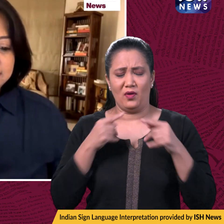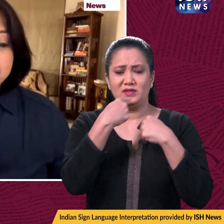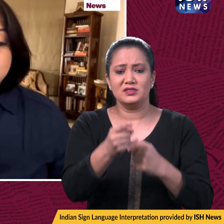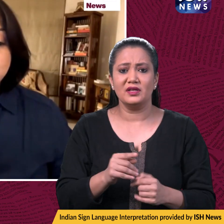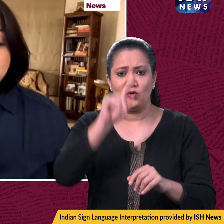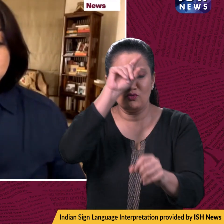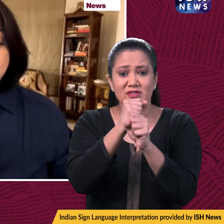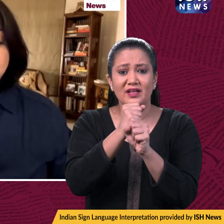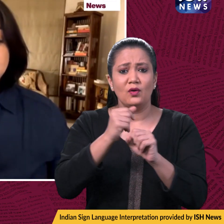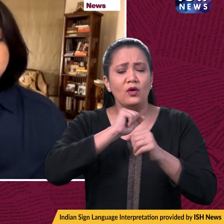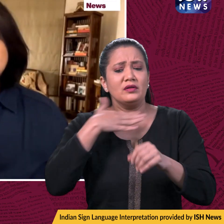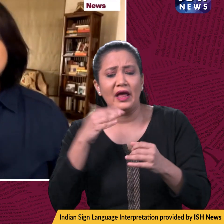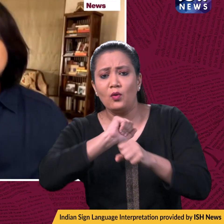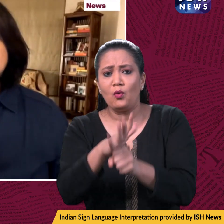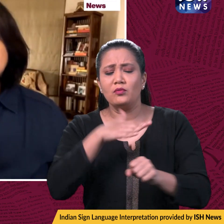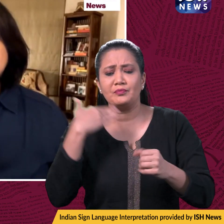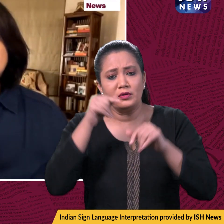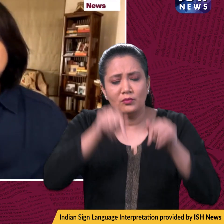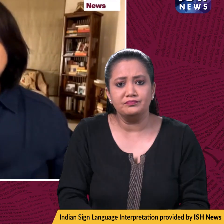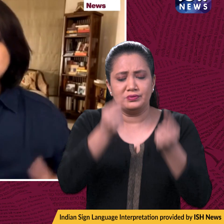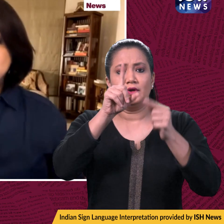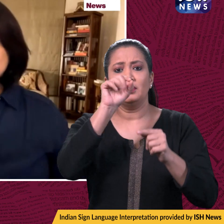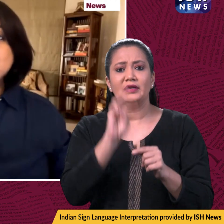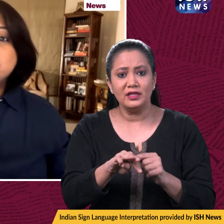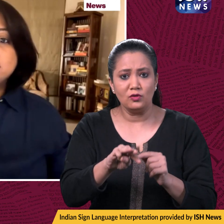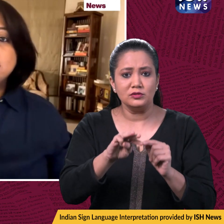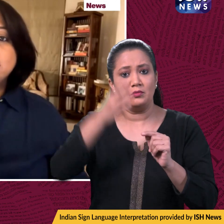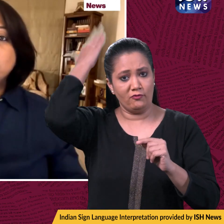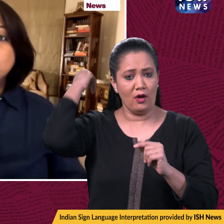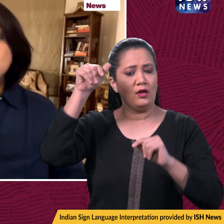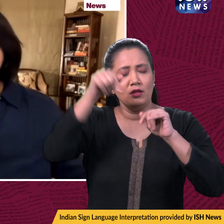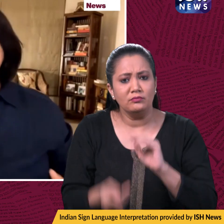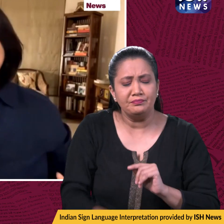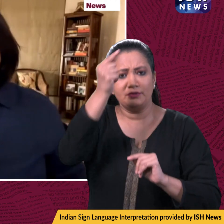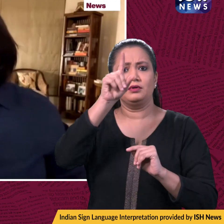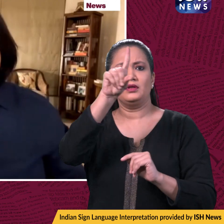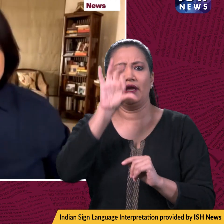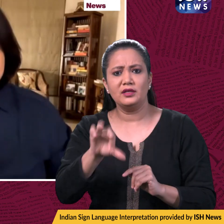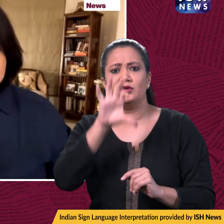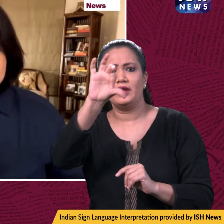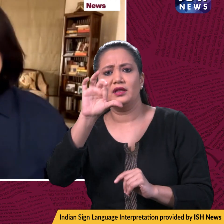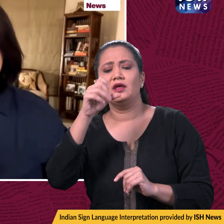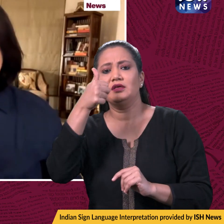death tally due to COVID from about 10,000 to